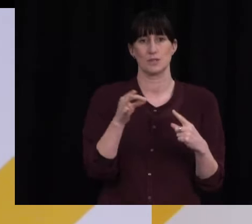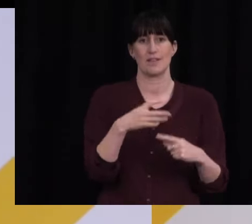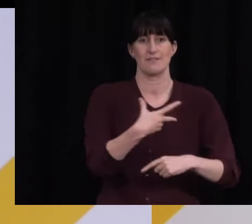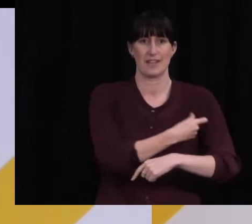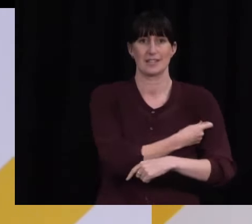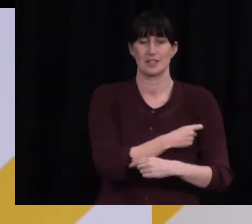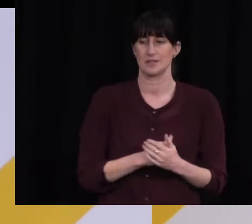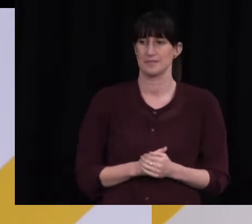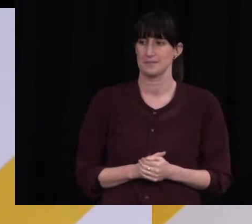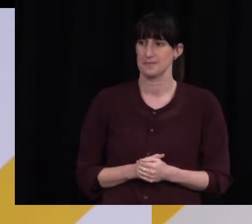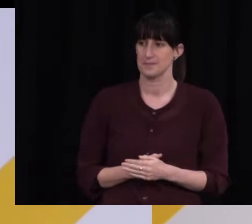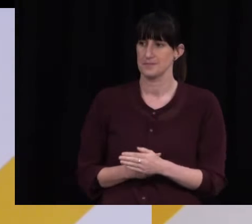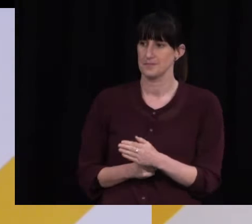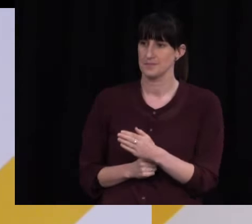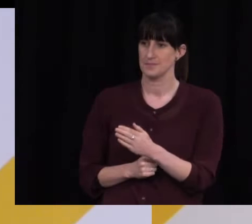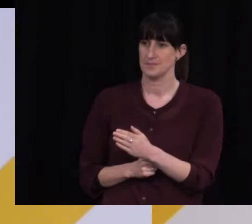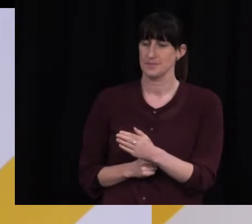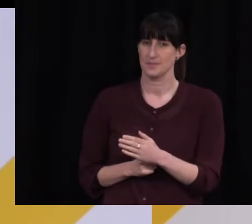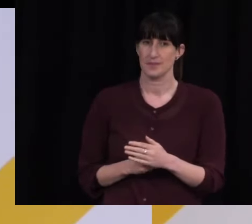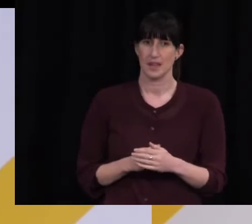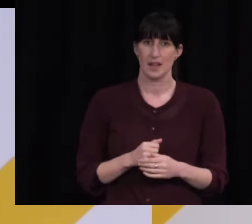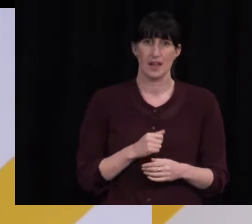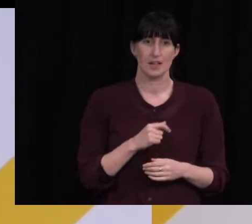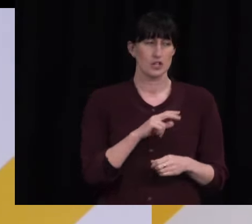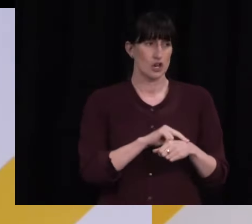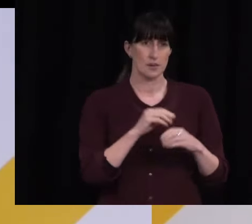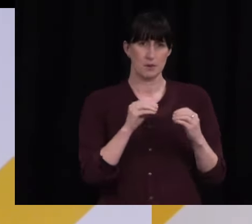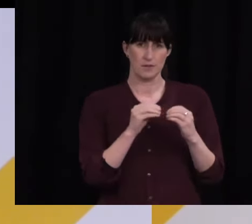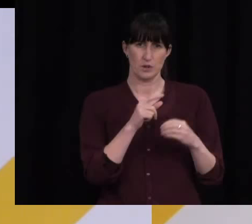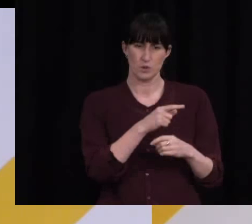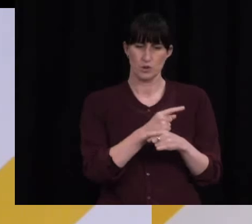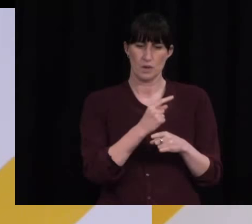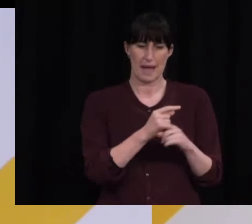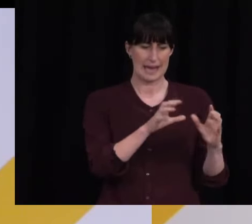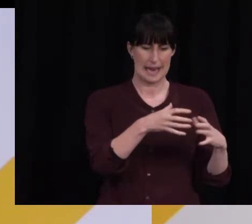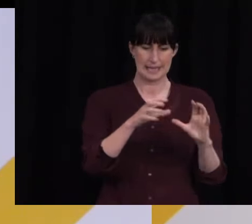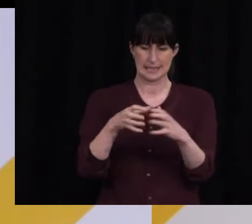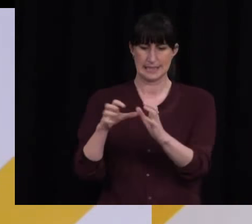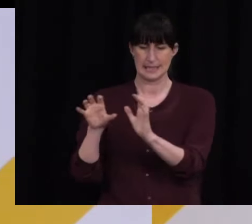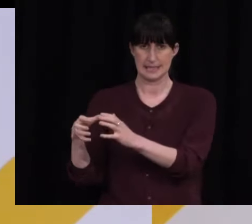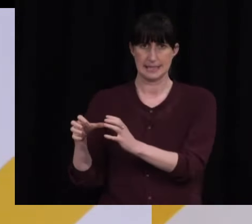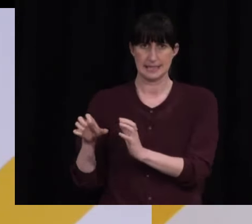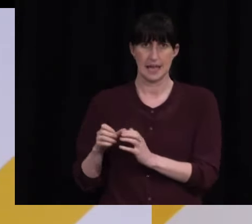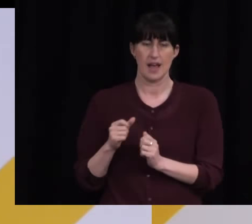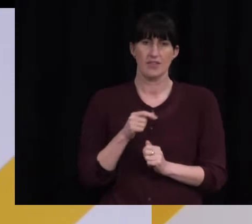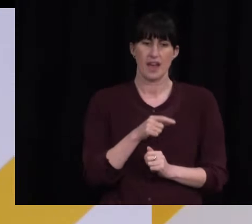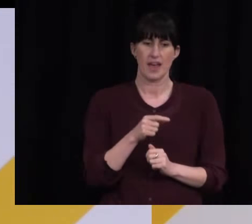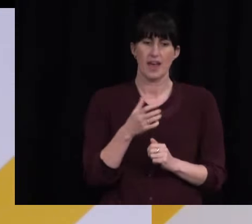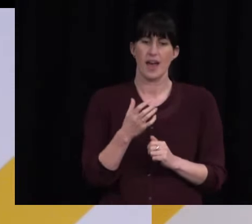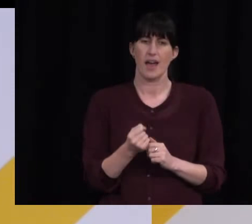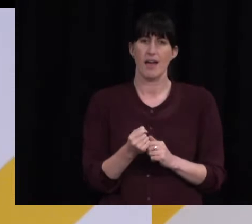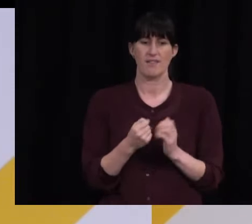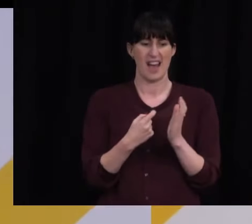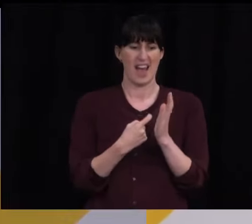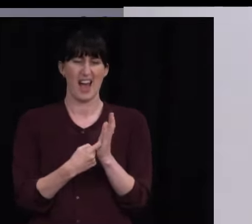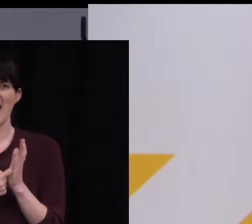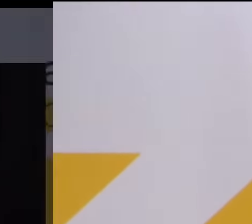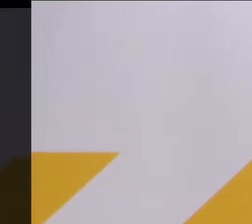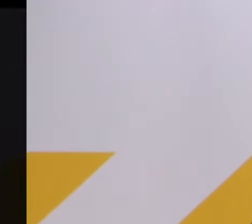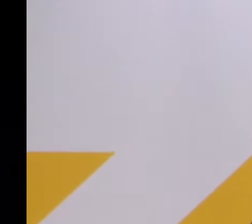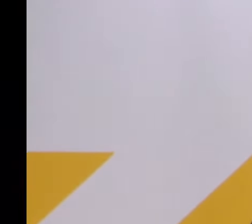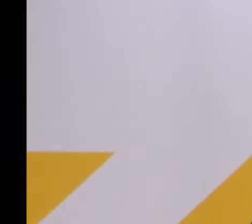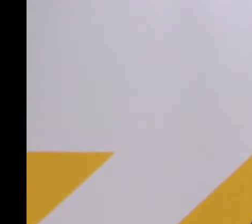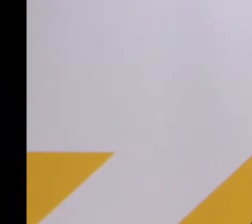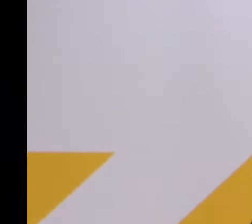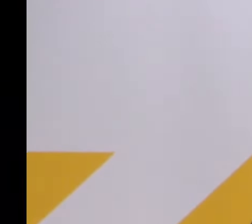doing R rates for clusters and subclusters. How long have you been getting that data for? Actually, I